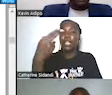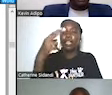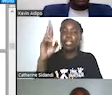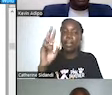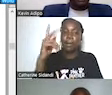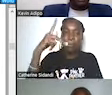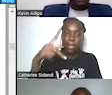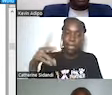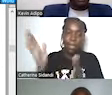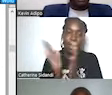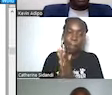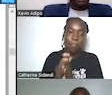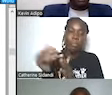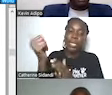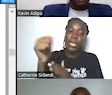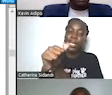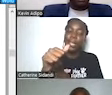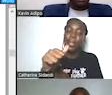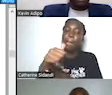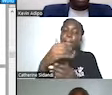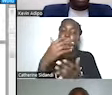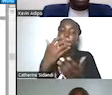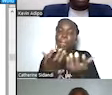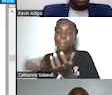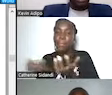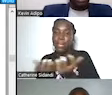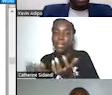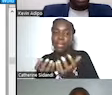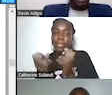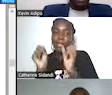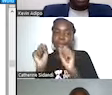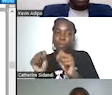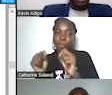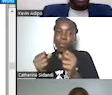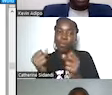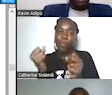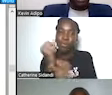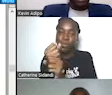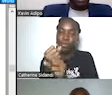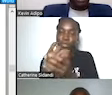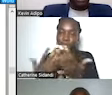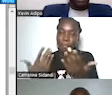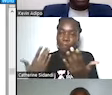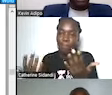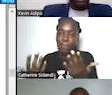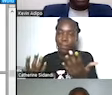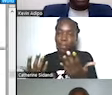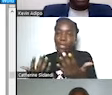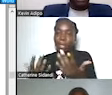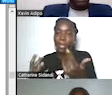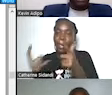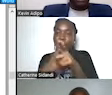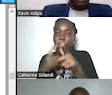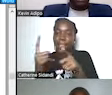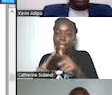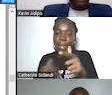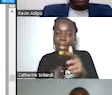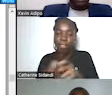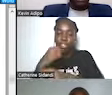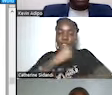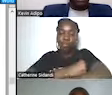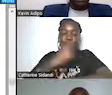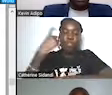any other business course, they have quite a number of courses that they are offering. They have a School of Criminology, School